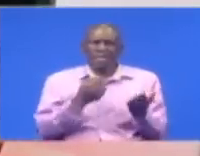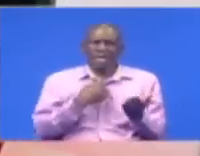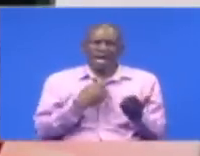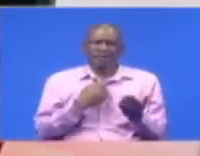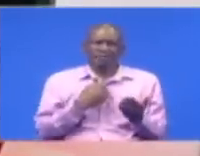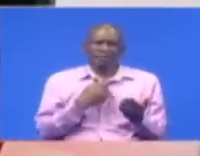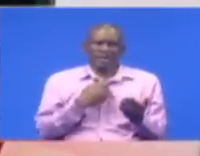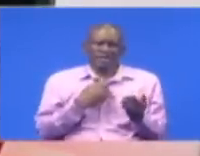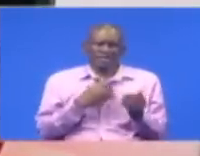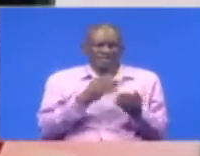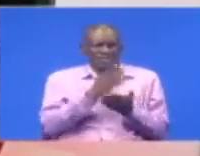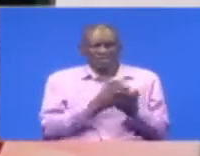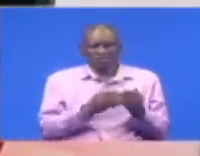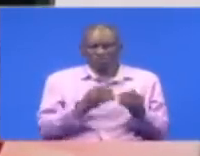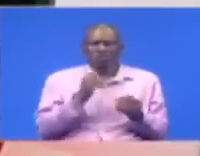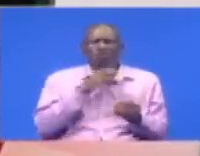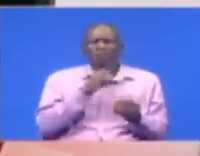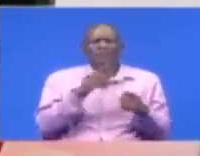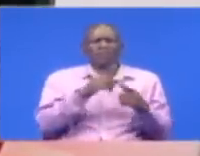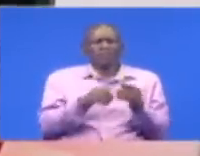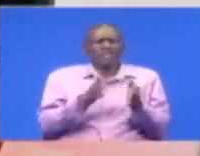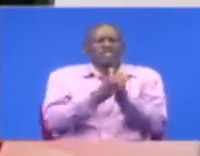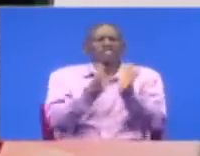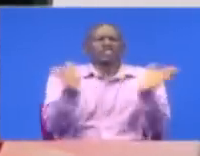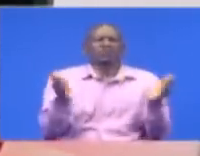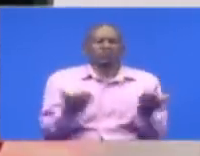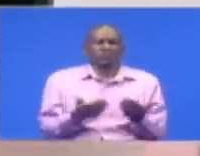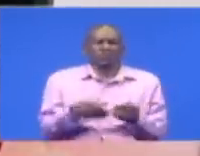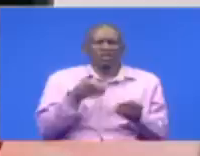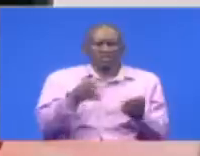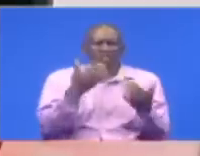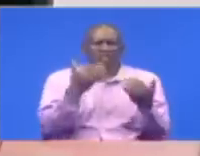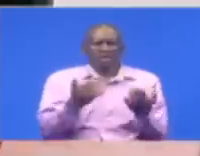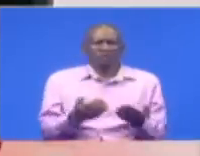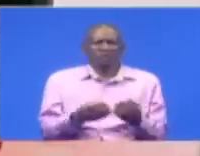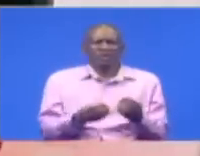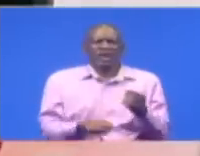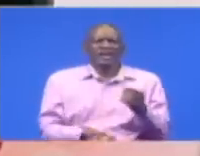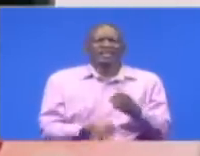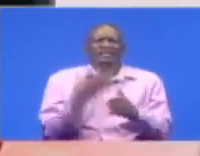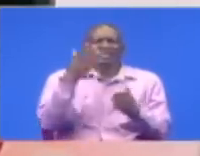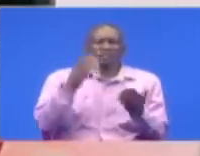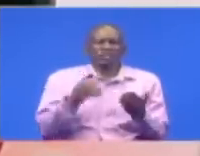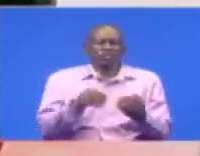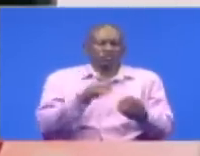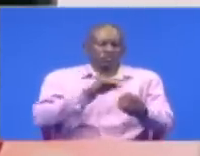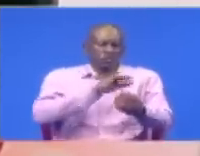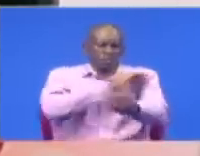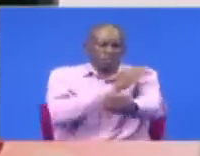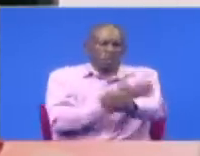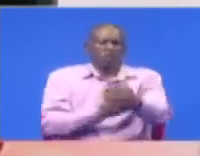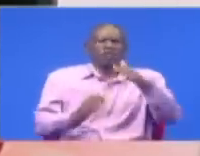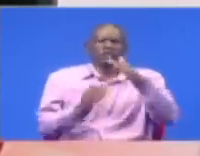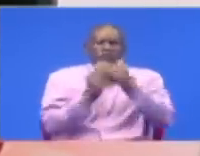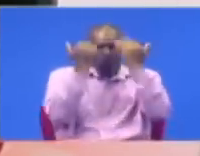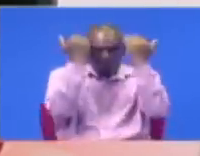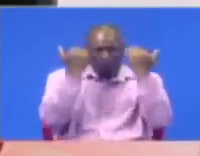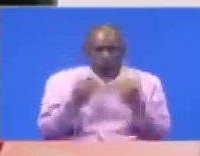had reservations, but by and large, this is now an established jurisprudence of the Supreme